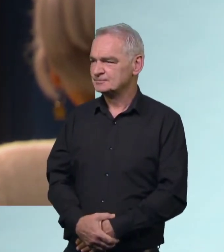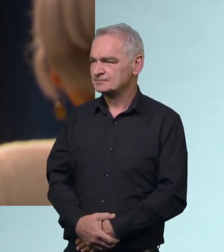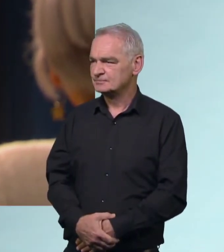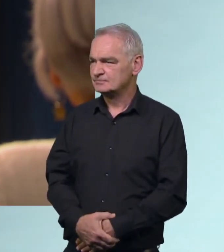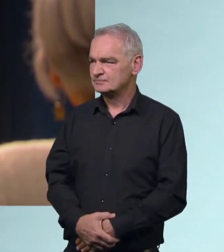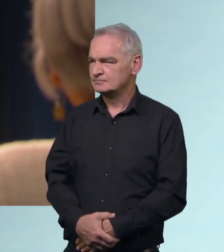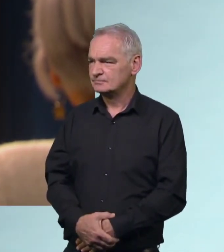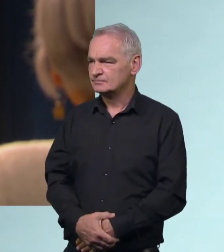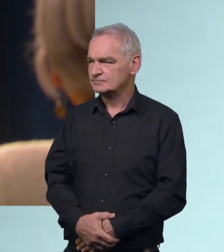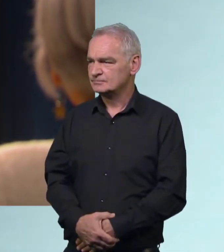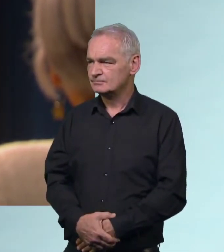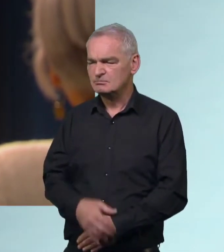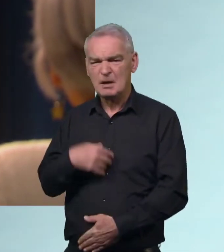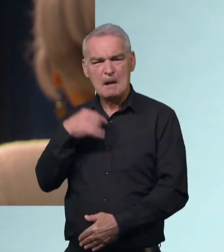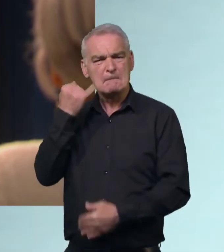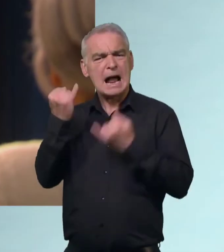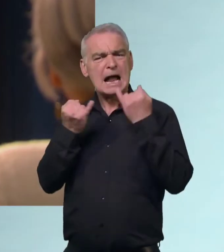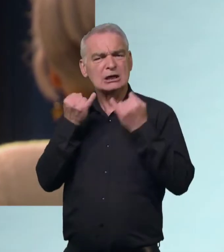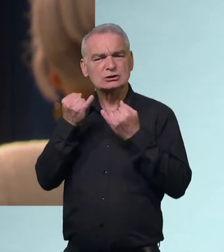you had. You know,